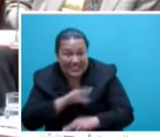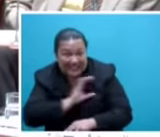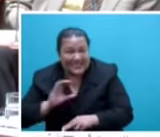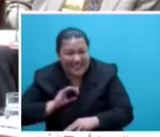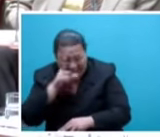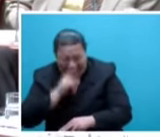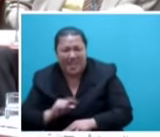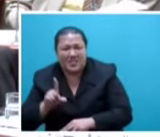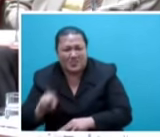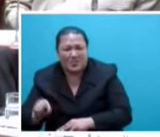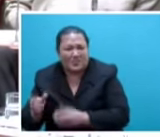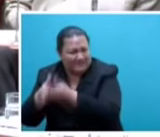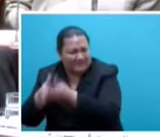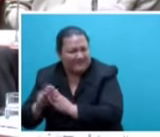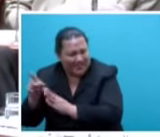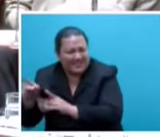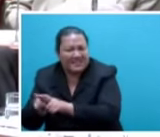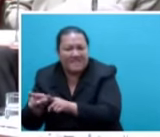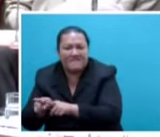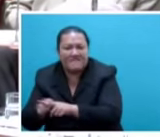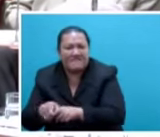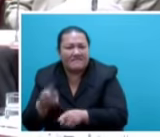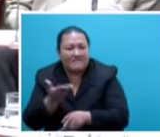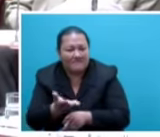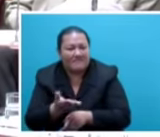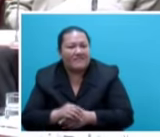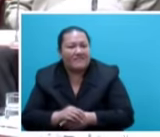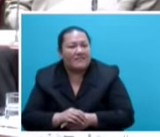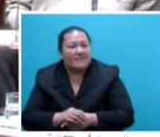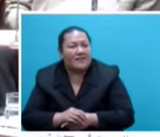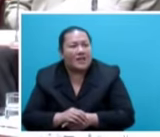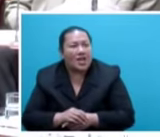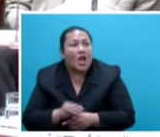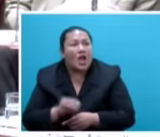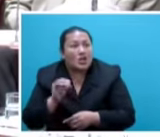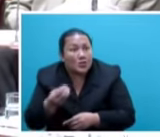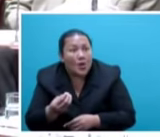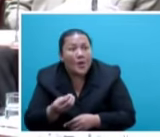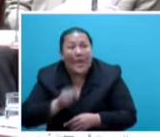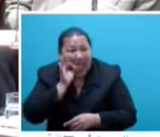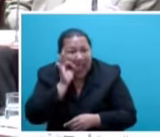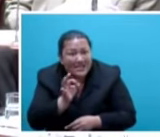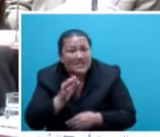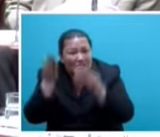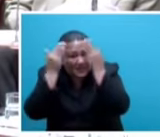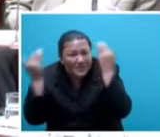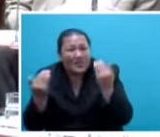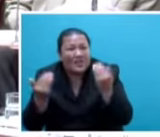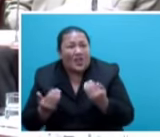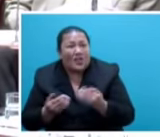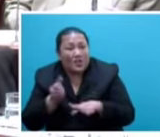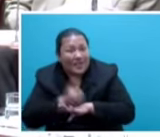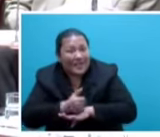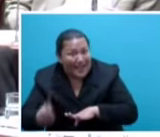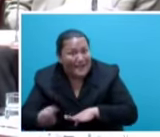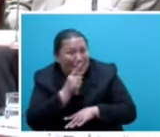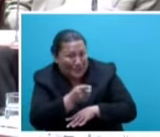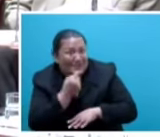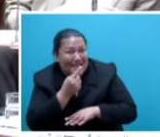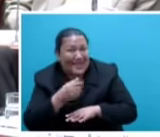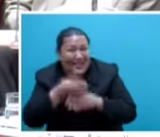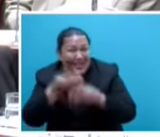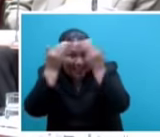also know that this construction company has worked for government. So, Mr. Speaker, I say to the government, you say you're a government that is